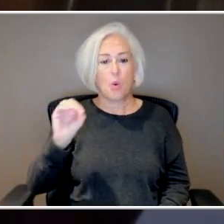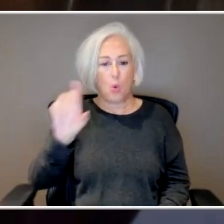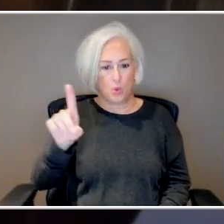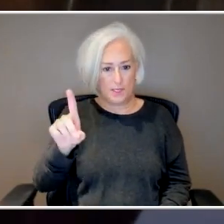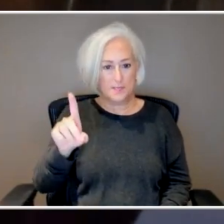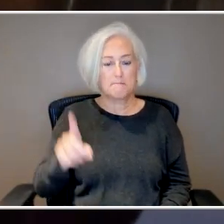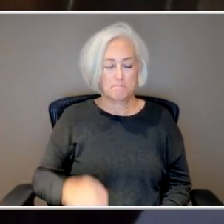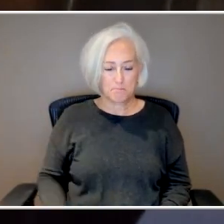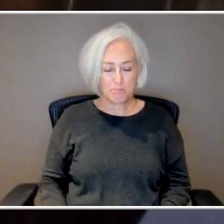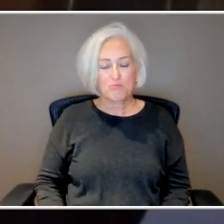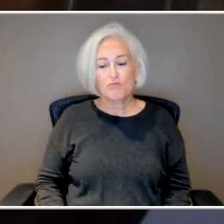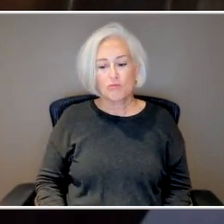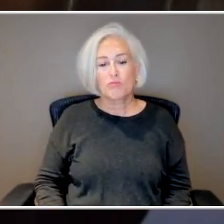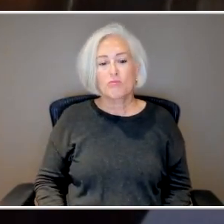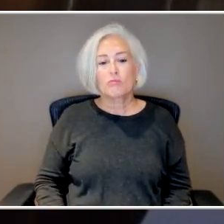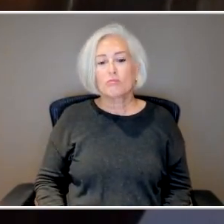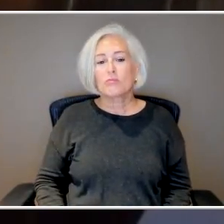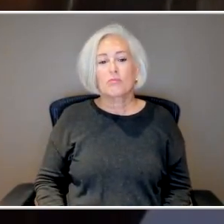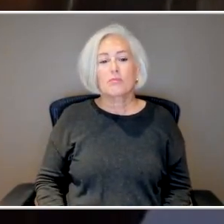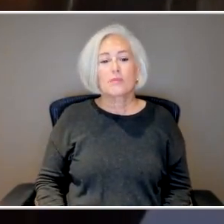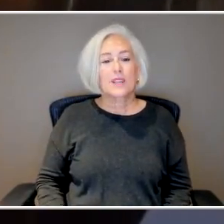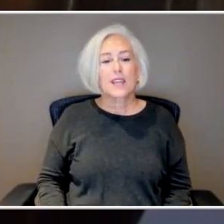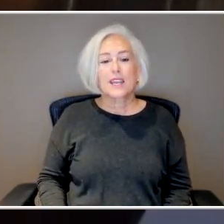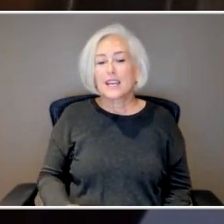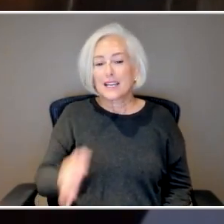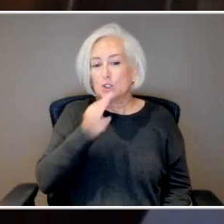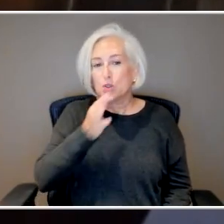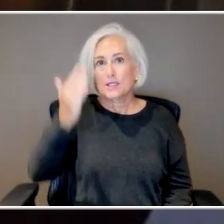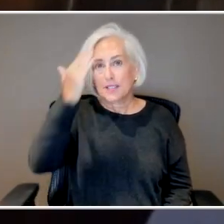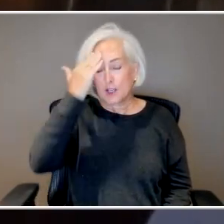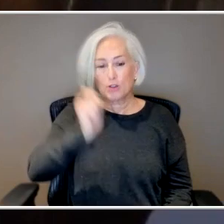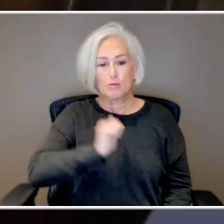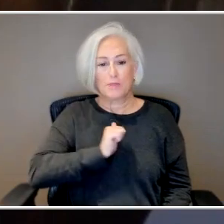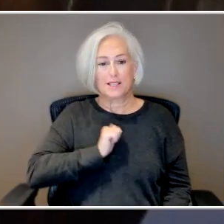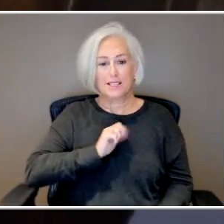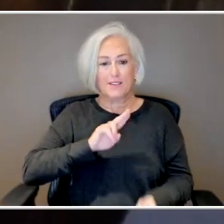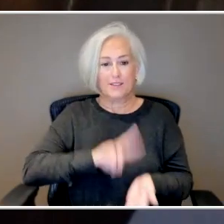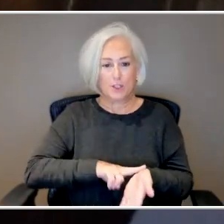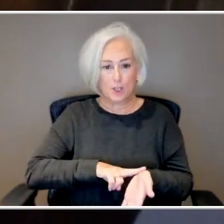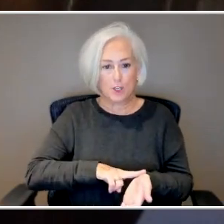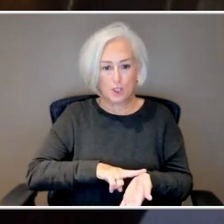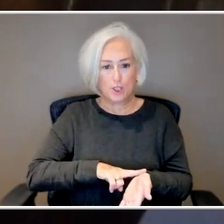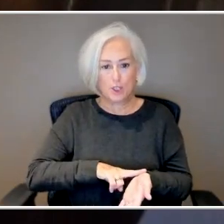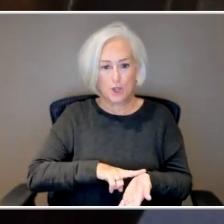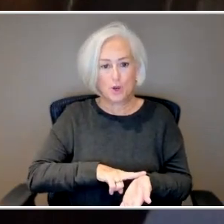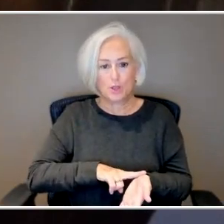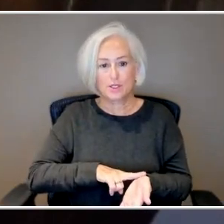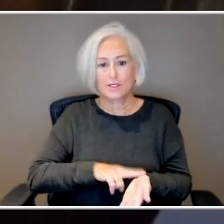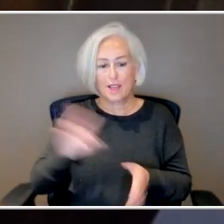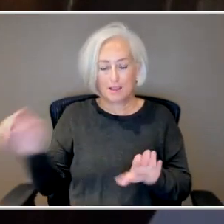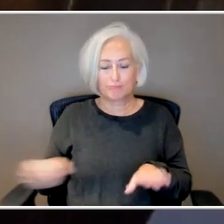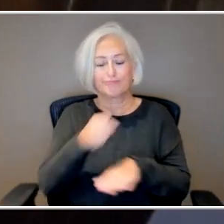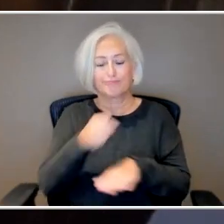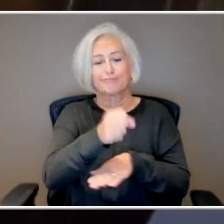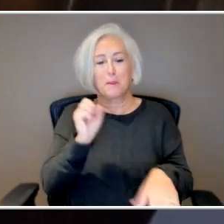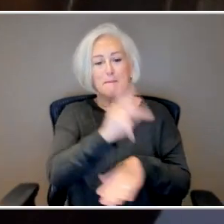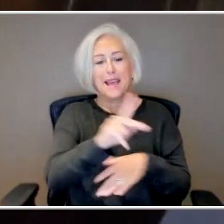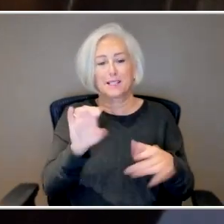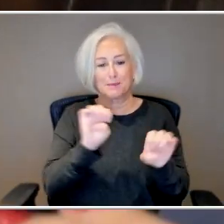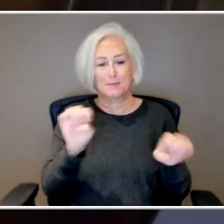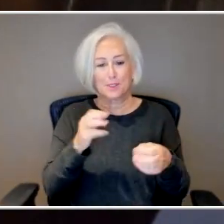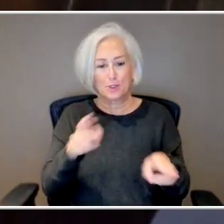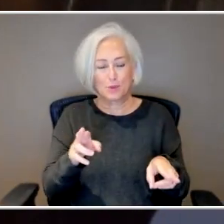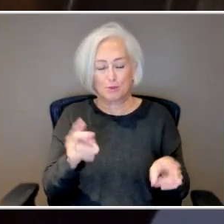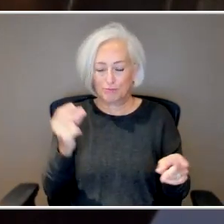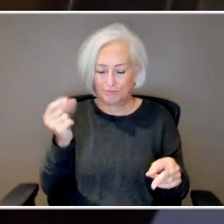And then as soon as they knew I was a nurse, I think they just whisked me back too. But once I got back into the ER, man,